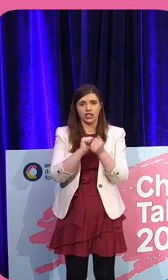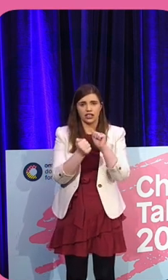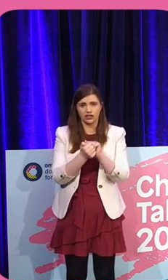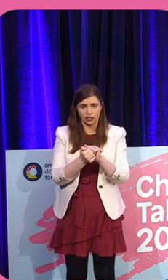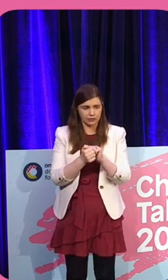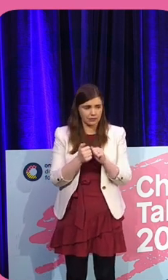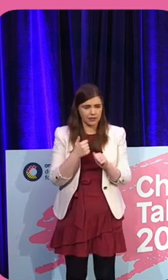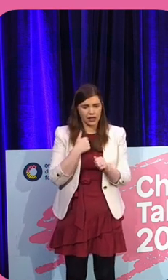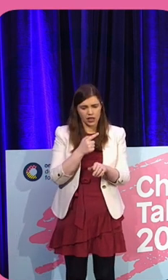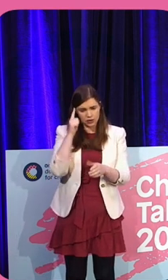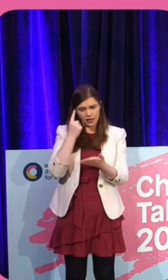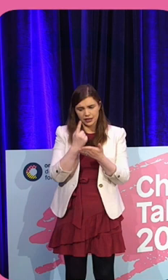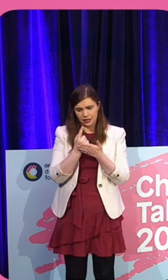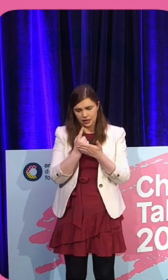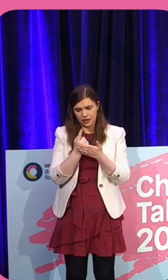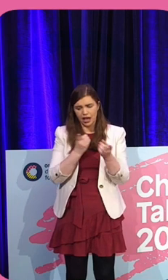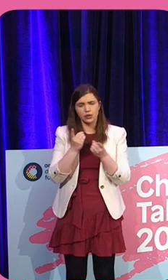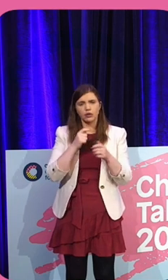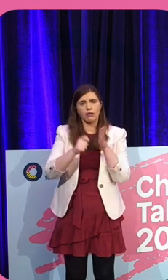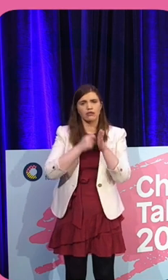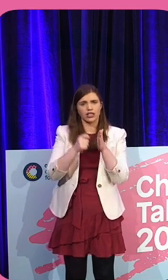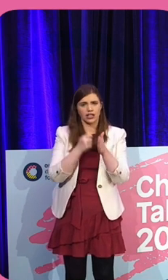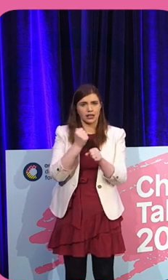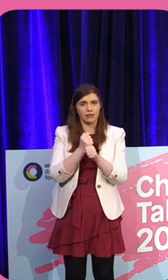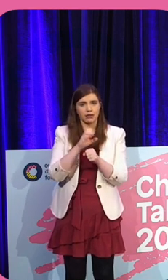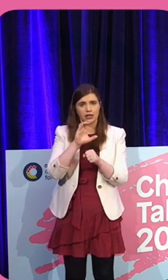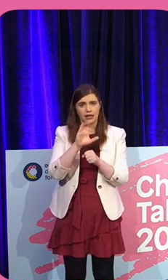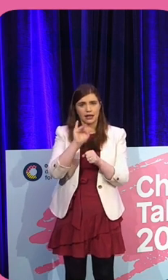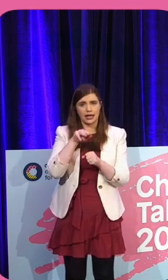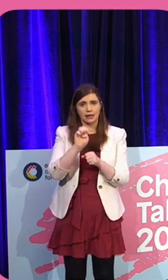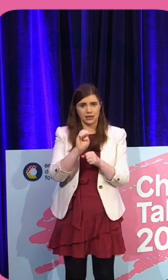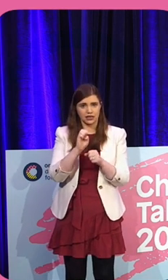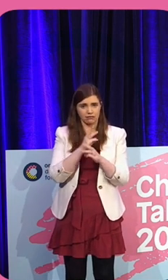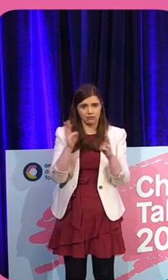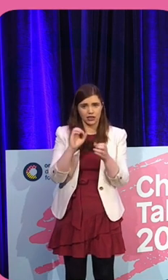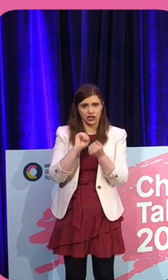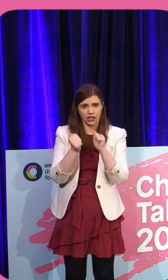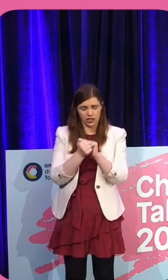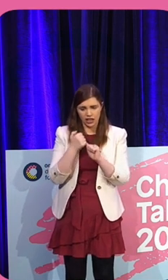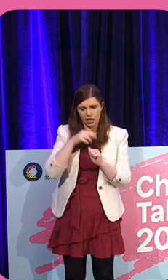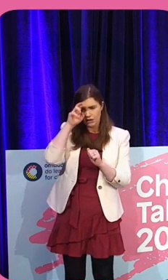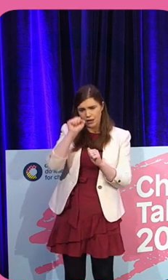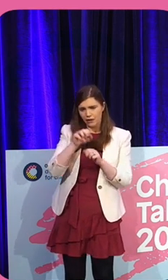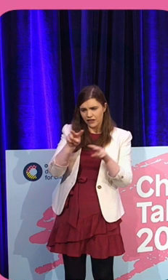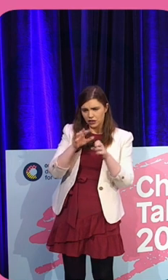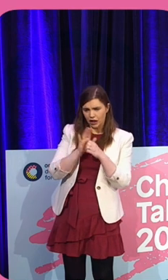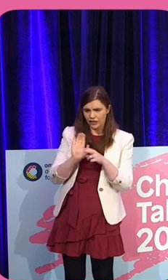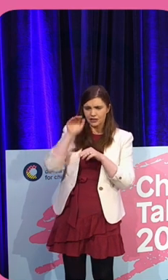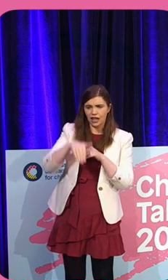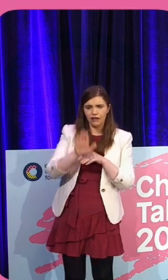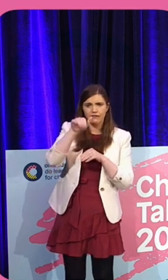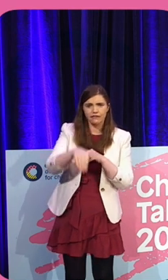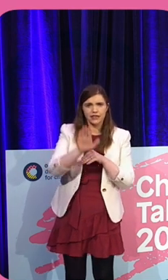So I decided that I would do a project on climate change. I remembered videos of dolphins swimming in the clear waters of